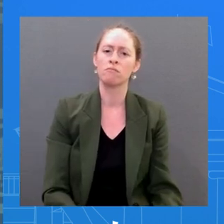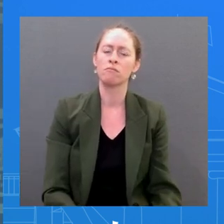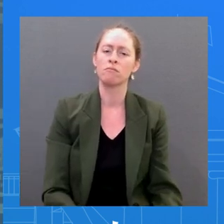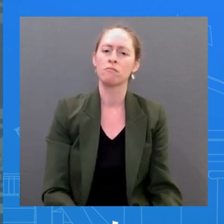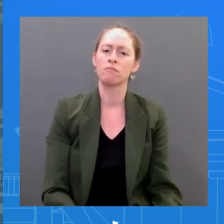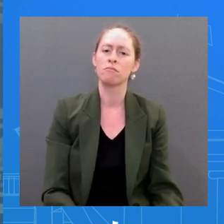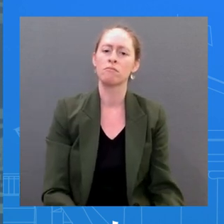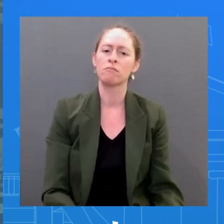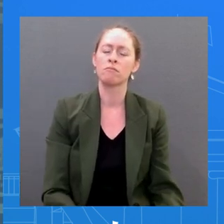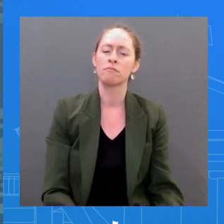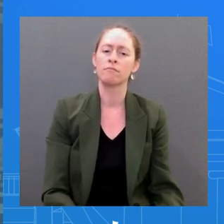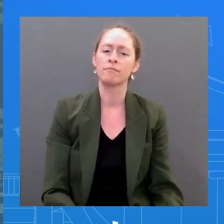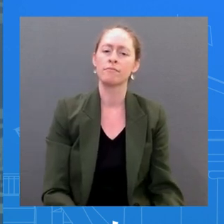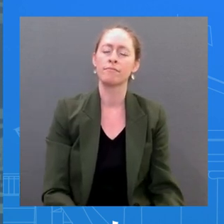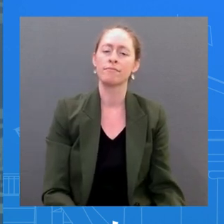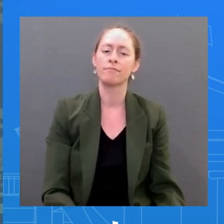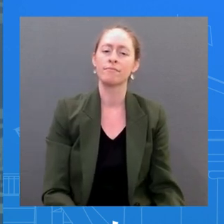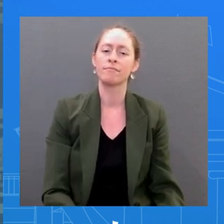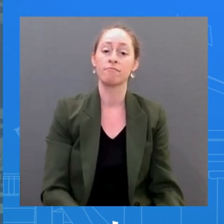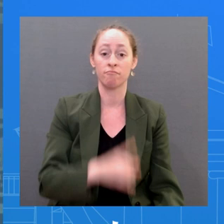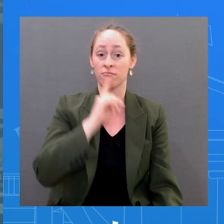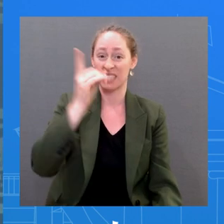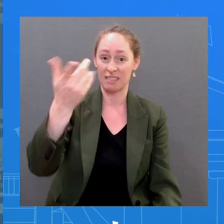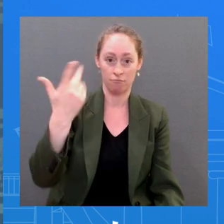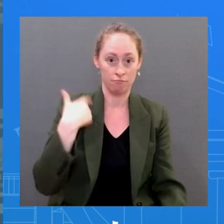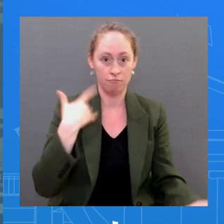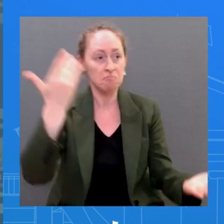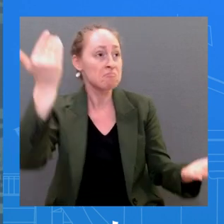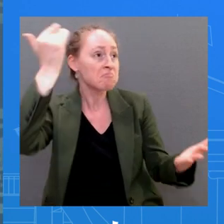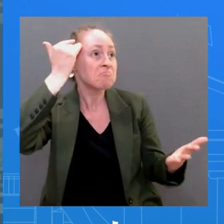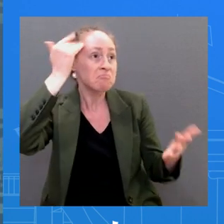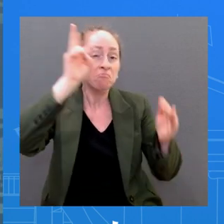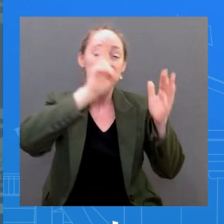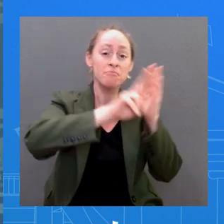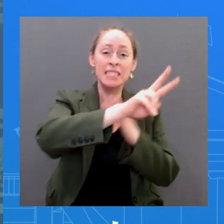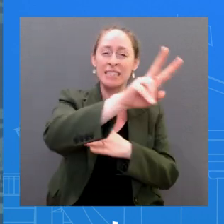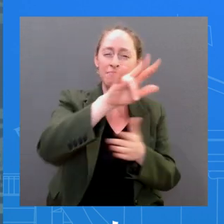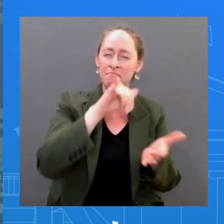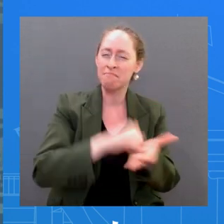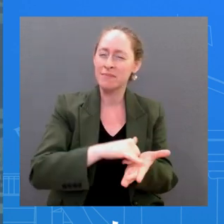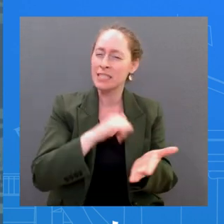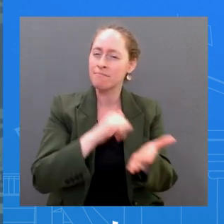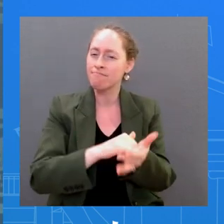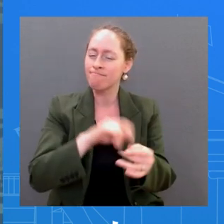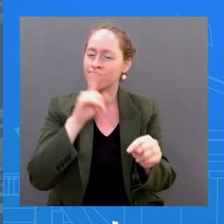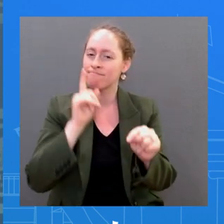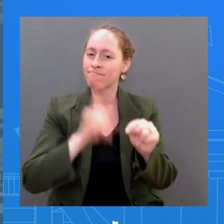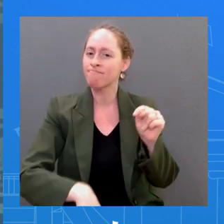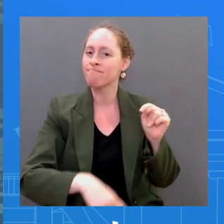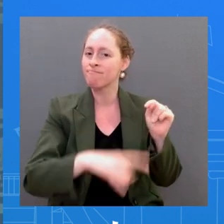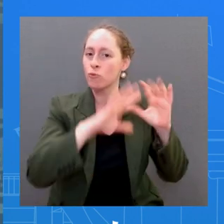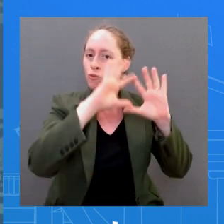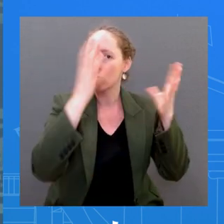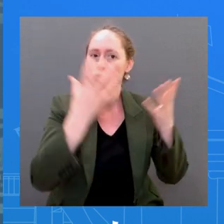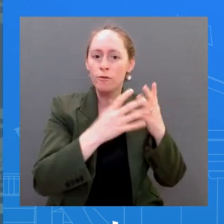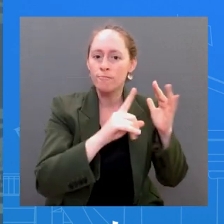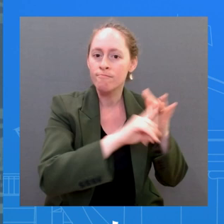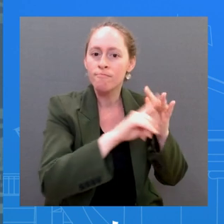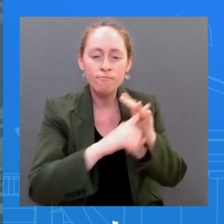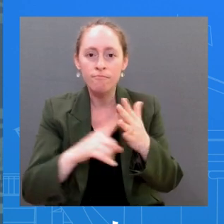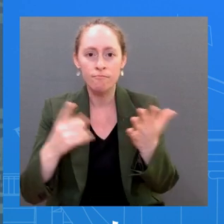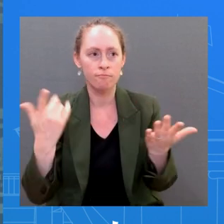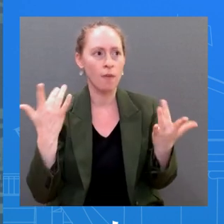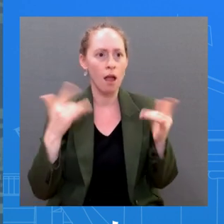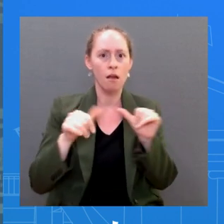extent of the global challenges that have caused record inflation all around the world. In fact, even Wall Street and the private sector